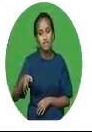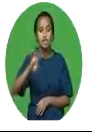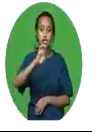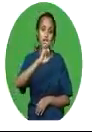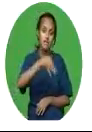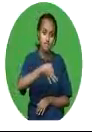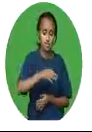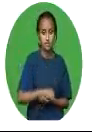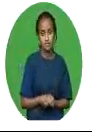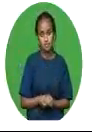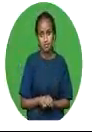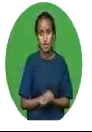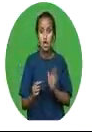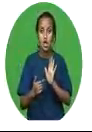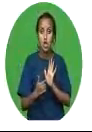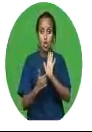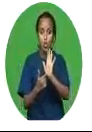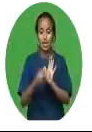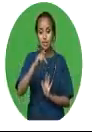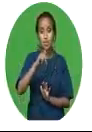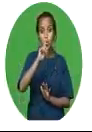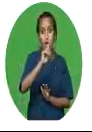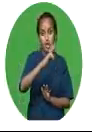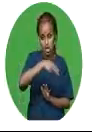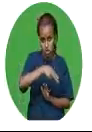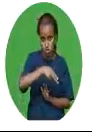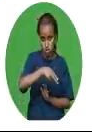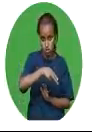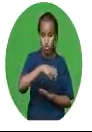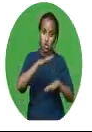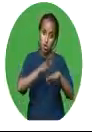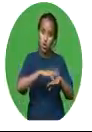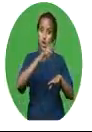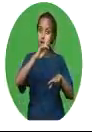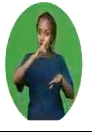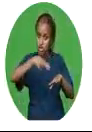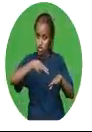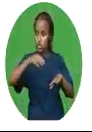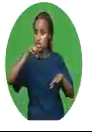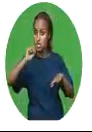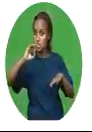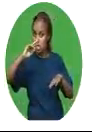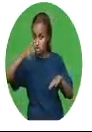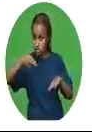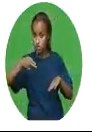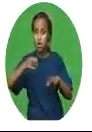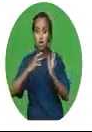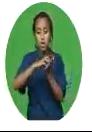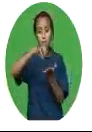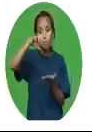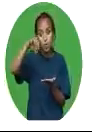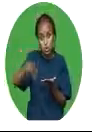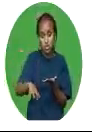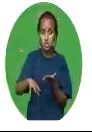EF. Locate P1H on RH, SH by